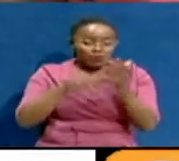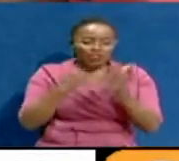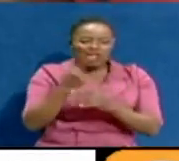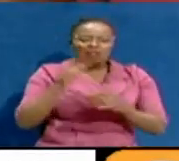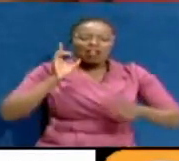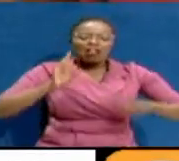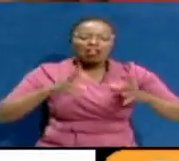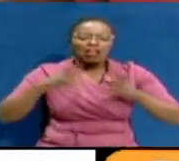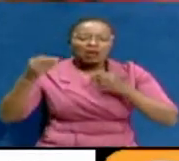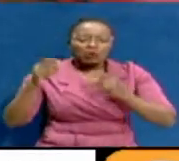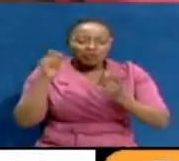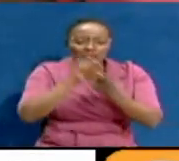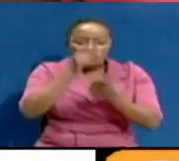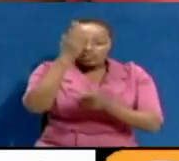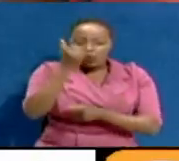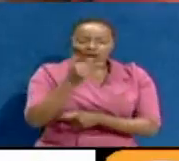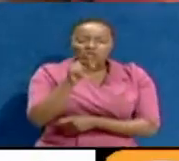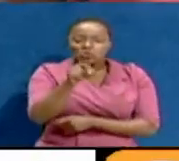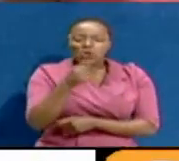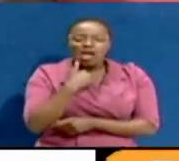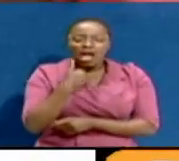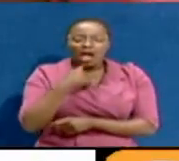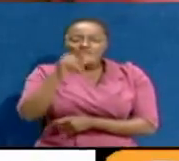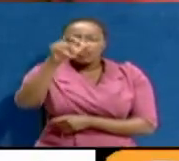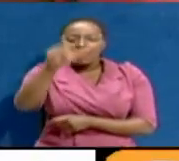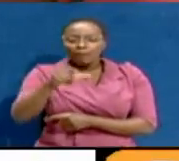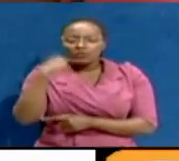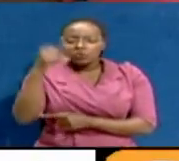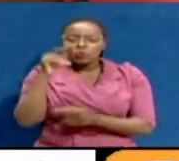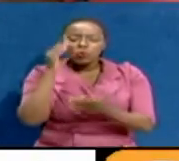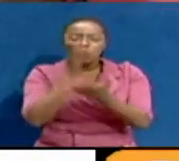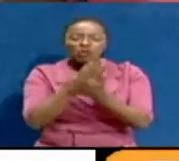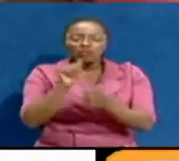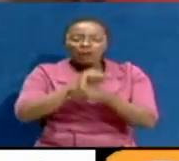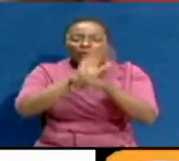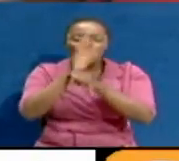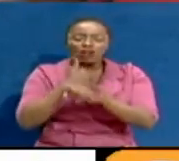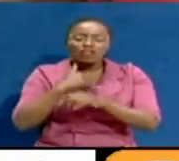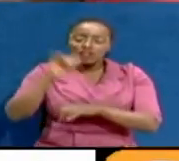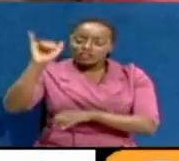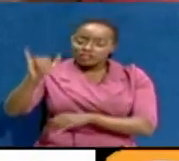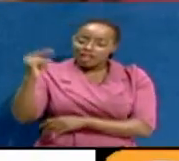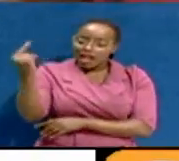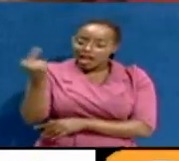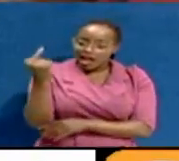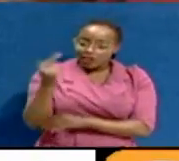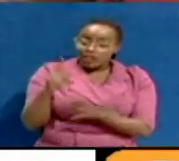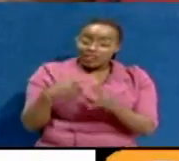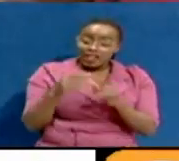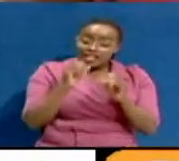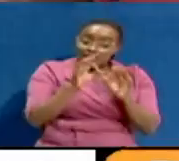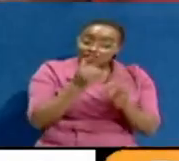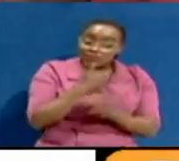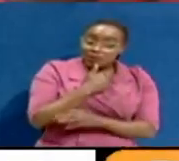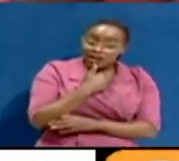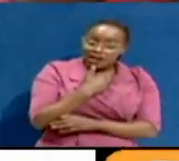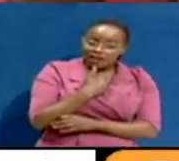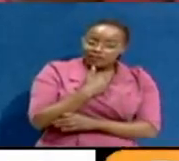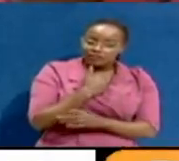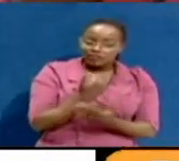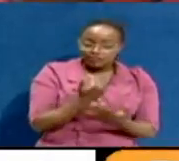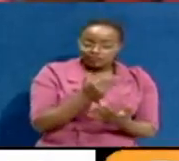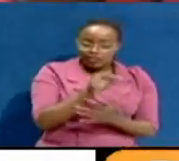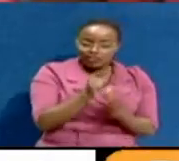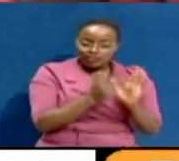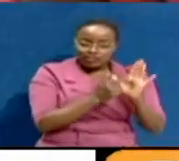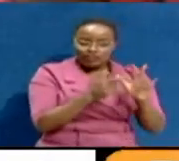just rush for a test just because you were with someone who tested positive. Quarantine, and if you develop symptoms, then go for